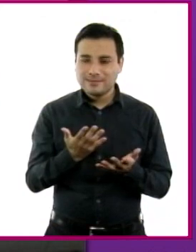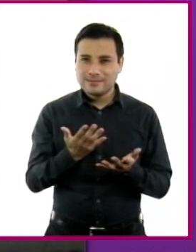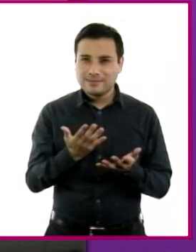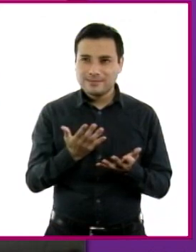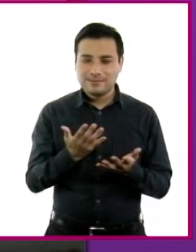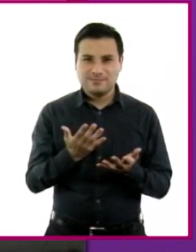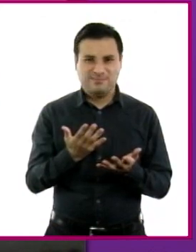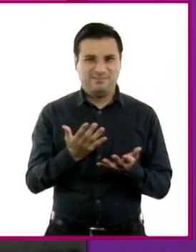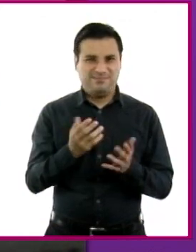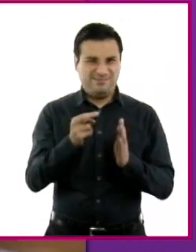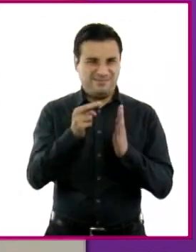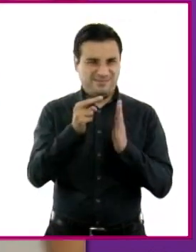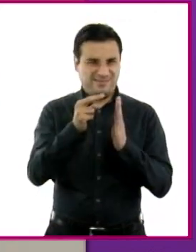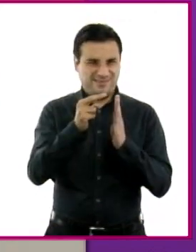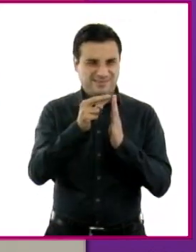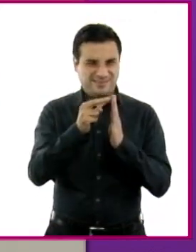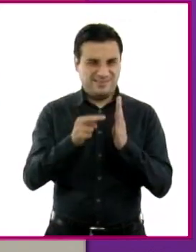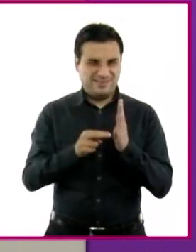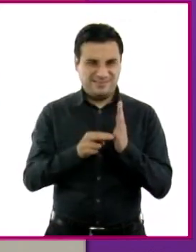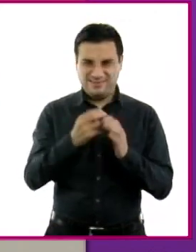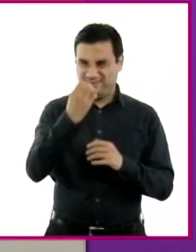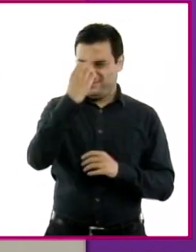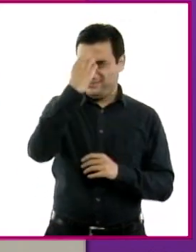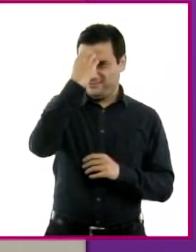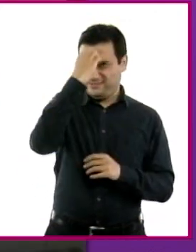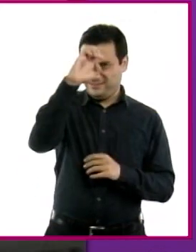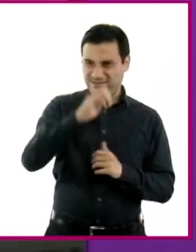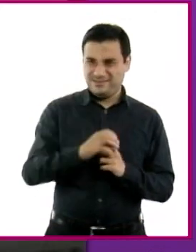This is a different set of rules. Someone changed them.